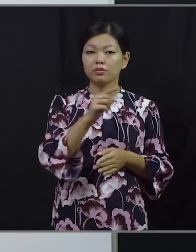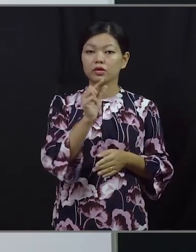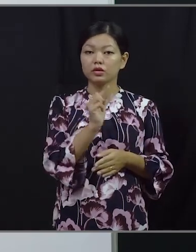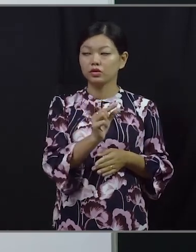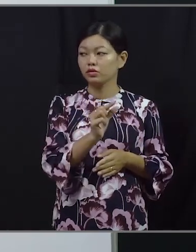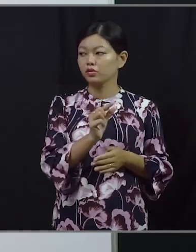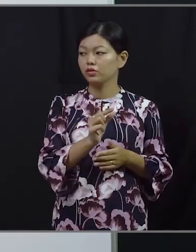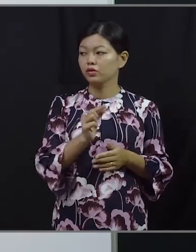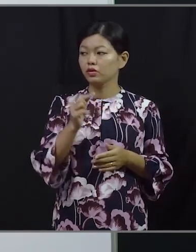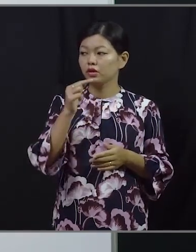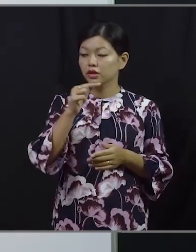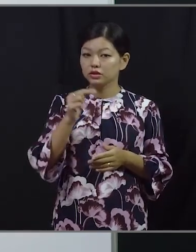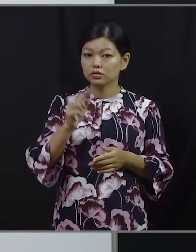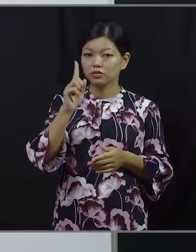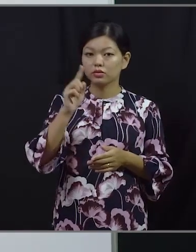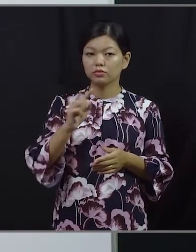okay? So now I'll put here,